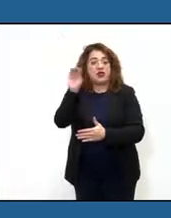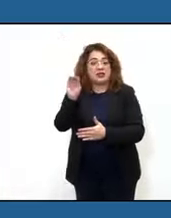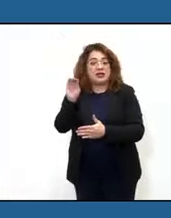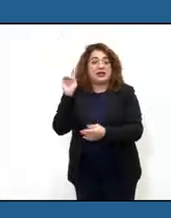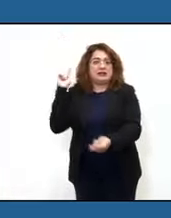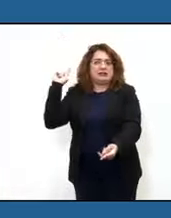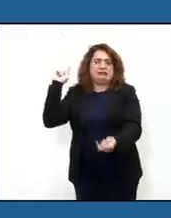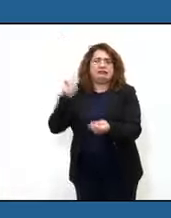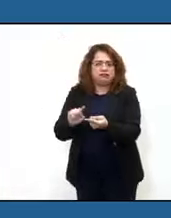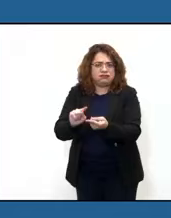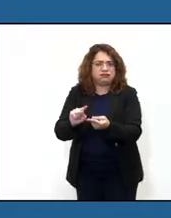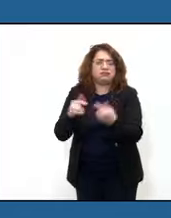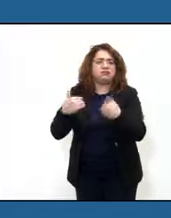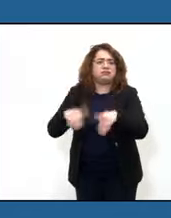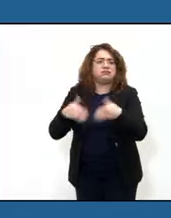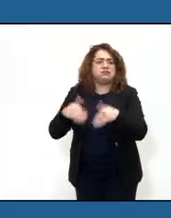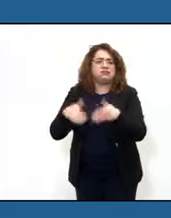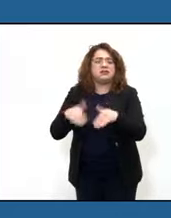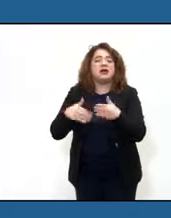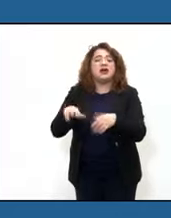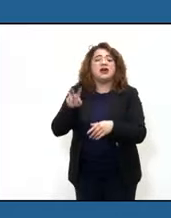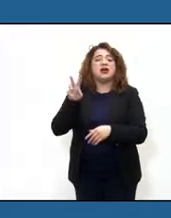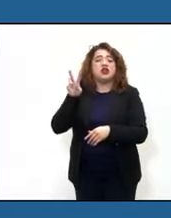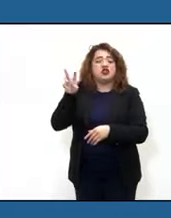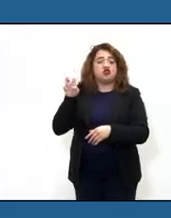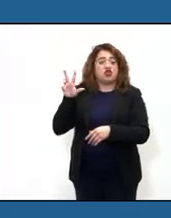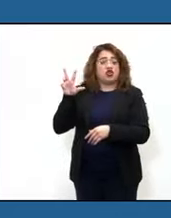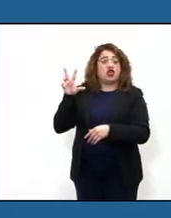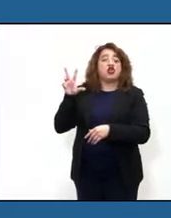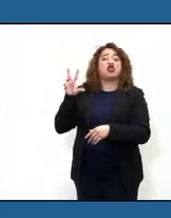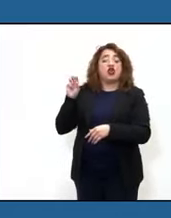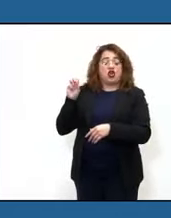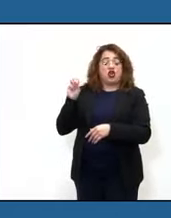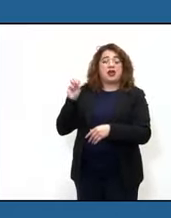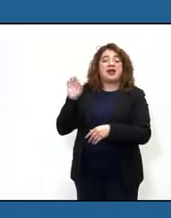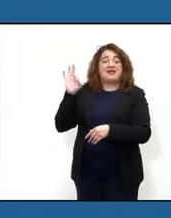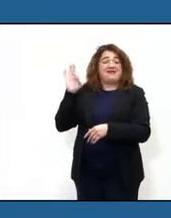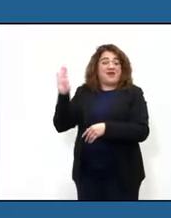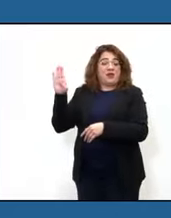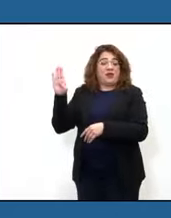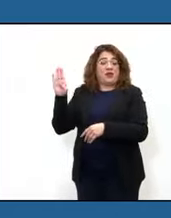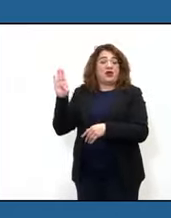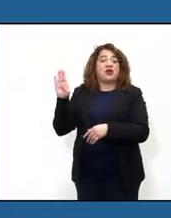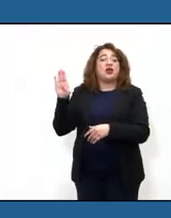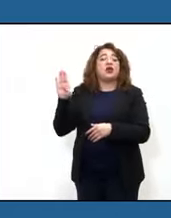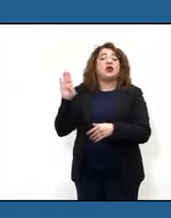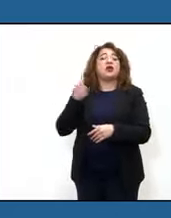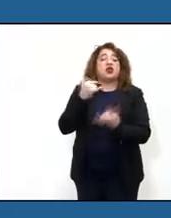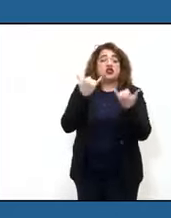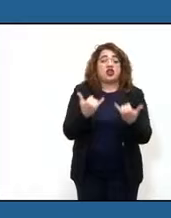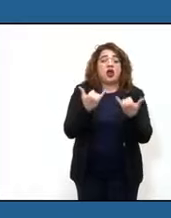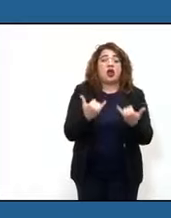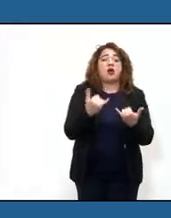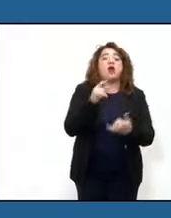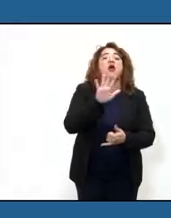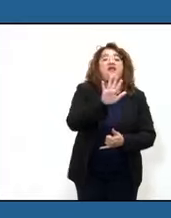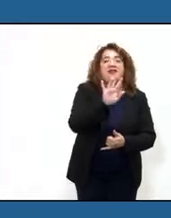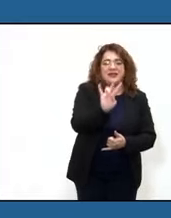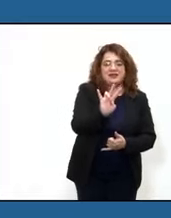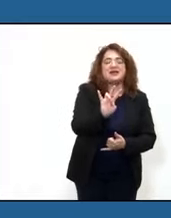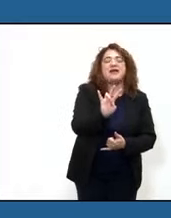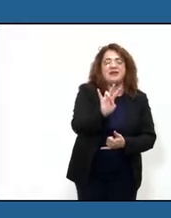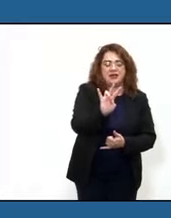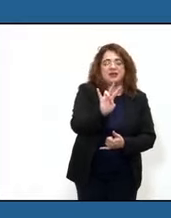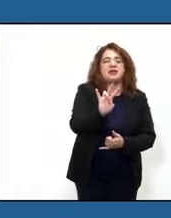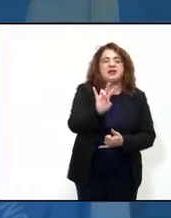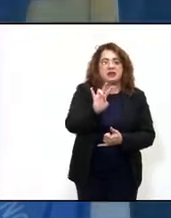beginning of February, from 231 cases down to 57. So all really great news, and that's thanks to all of you and